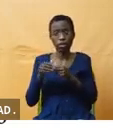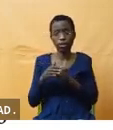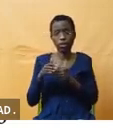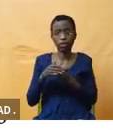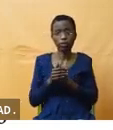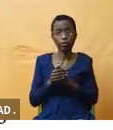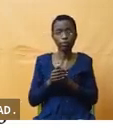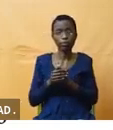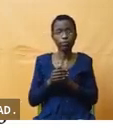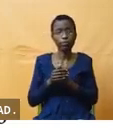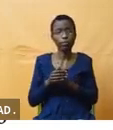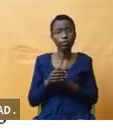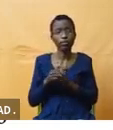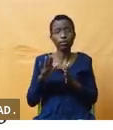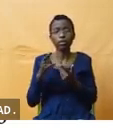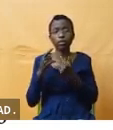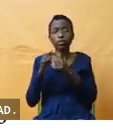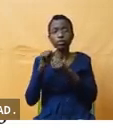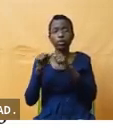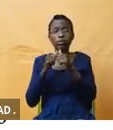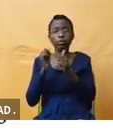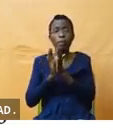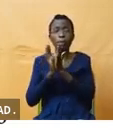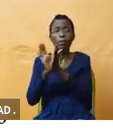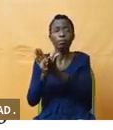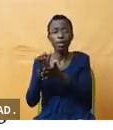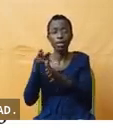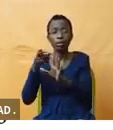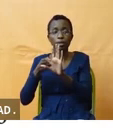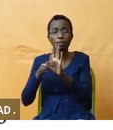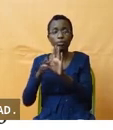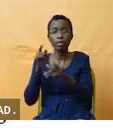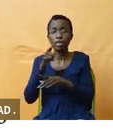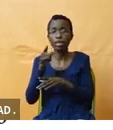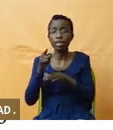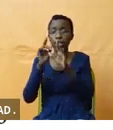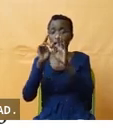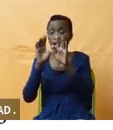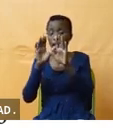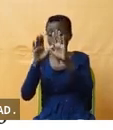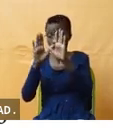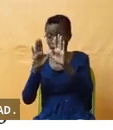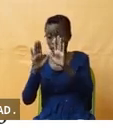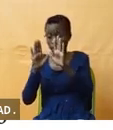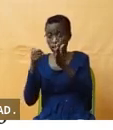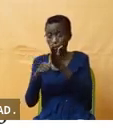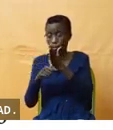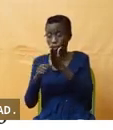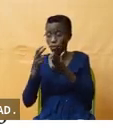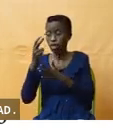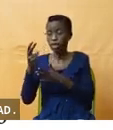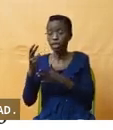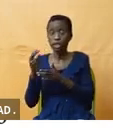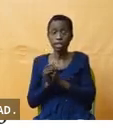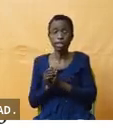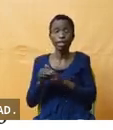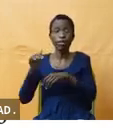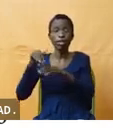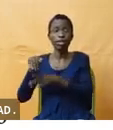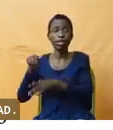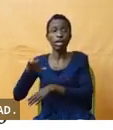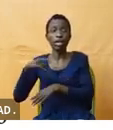very briefly talk about public participation. And these are issues that we see within our platforms. So